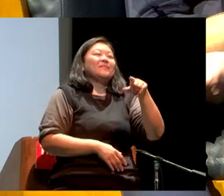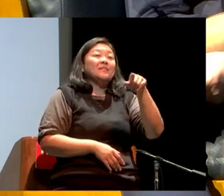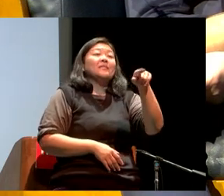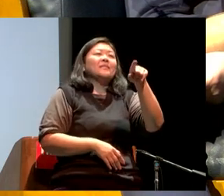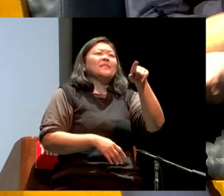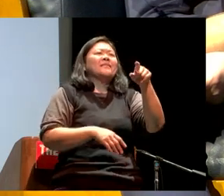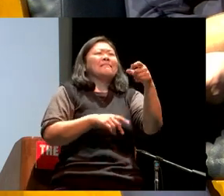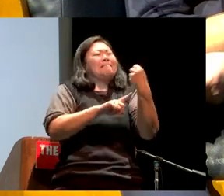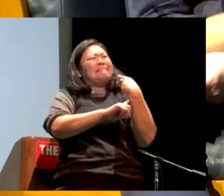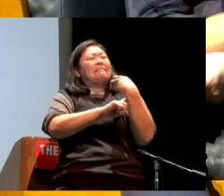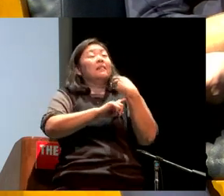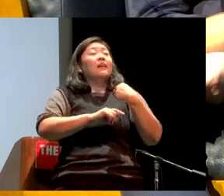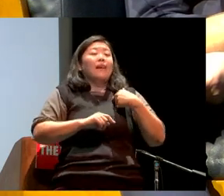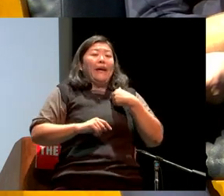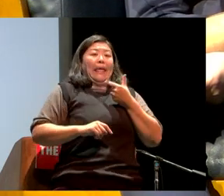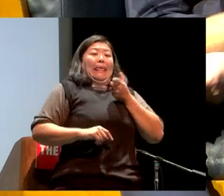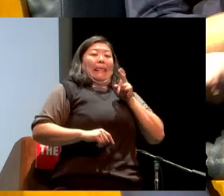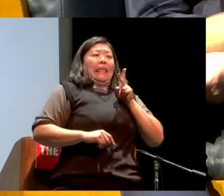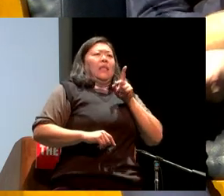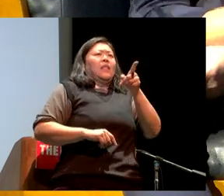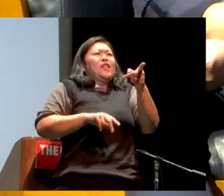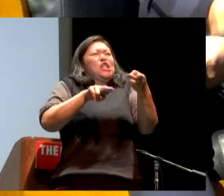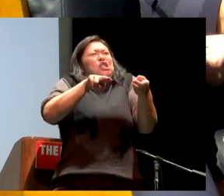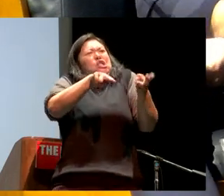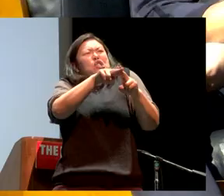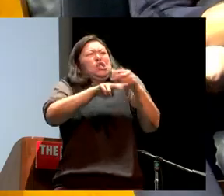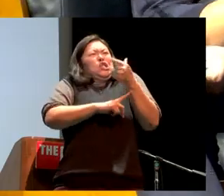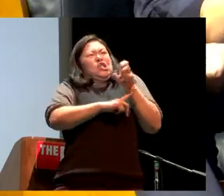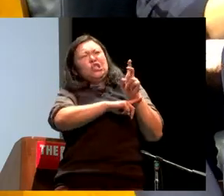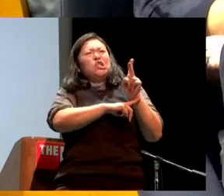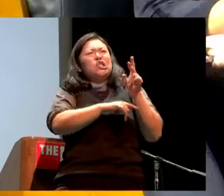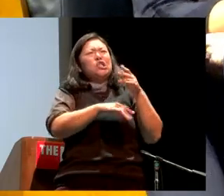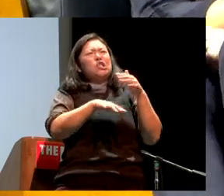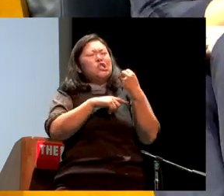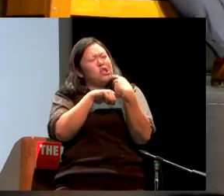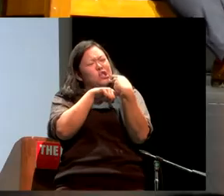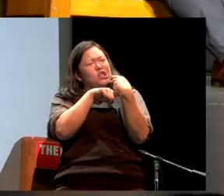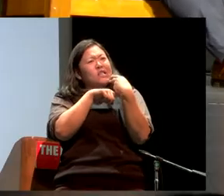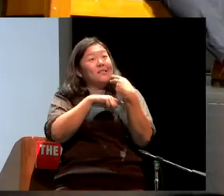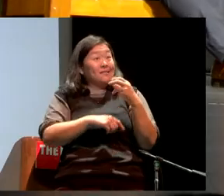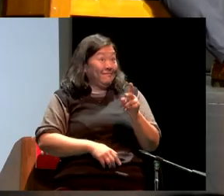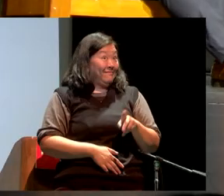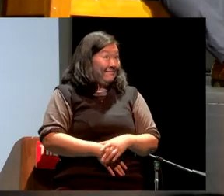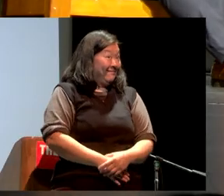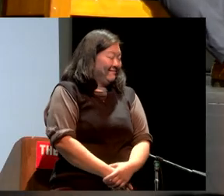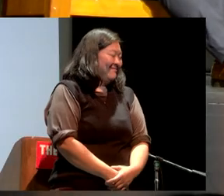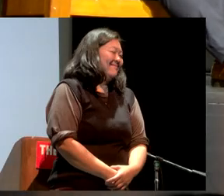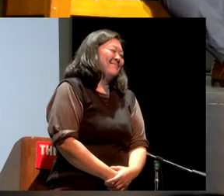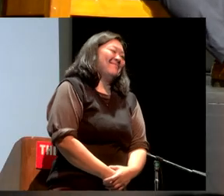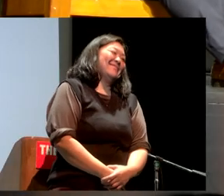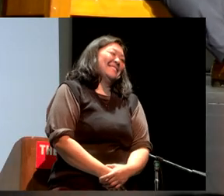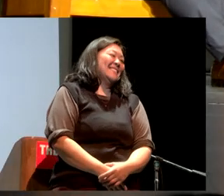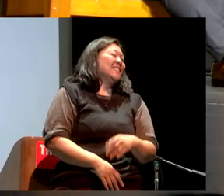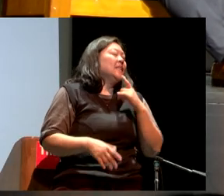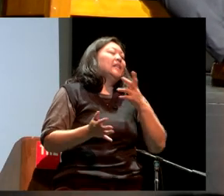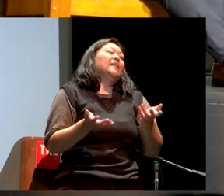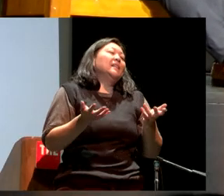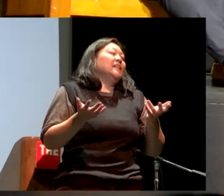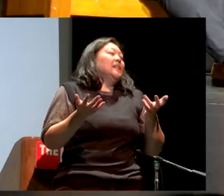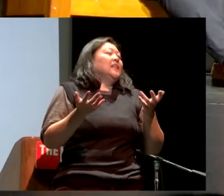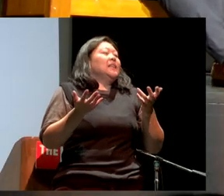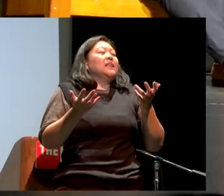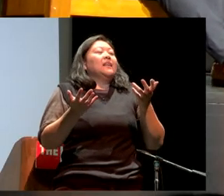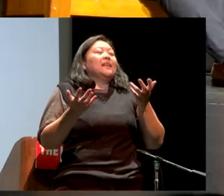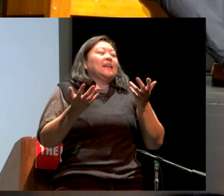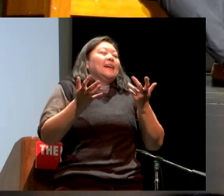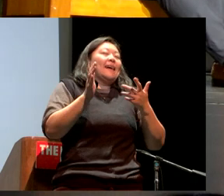a new rule set for the world and creativity and business relationship. A lot inspired by internet, you know, type of organization.